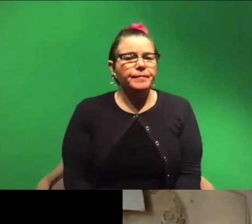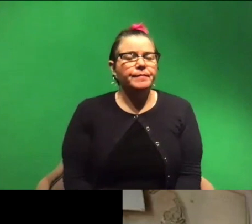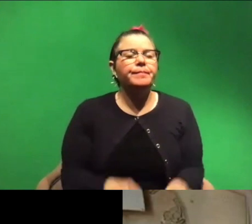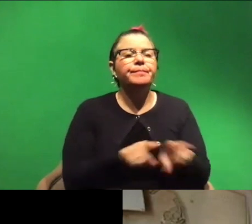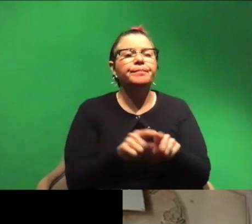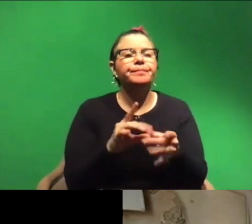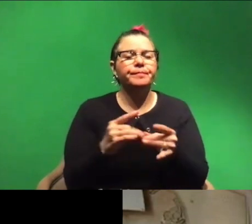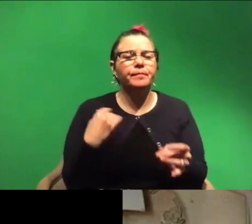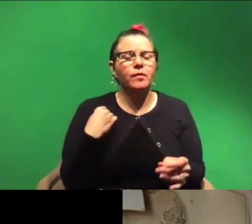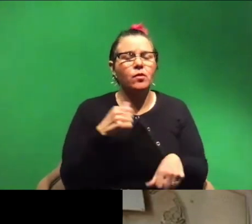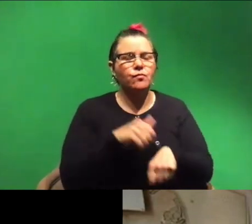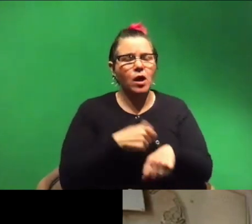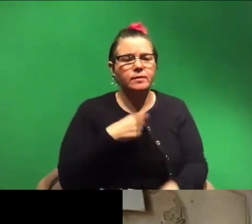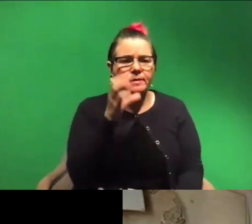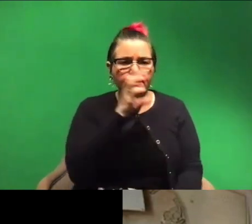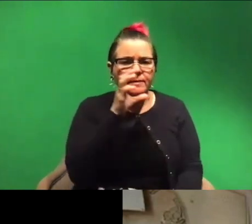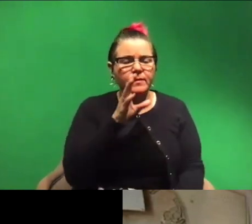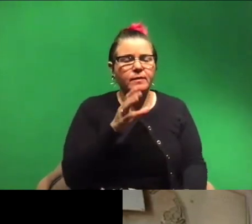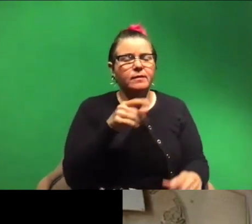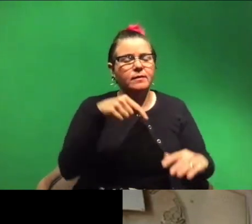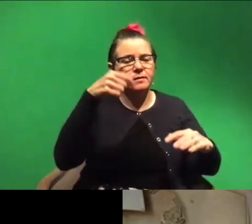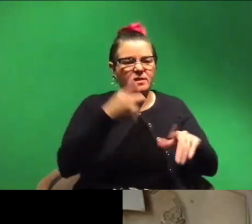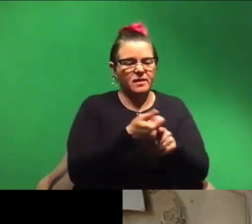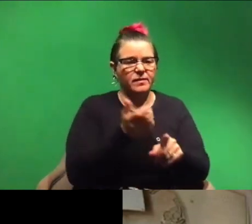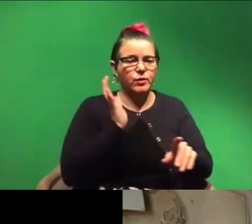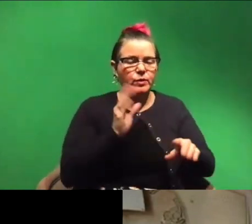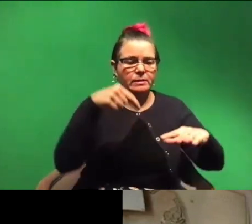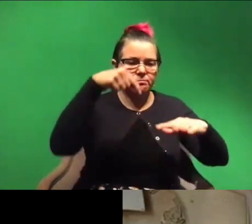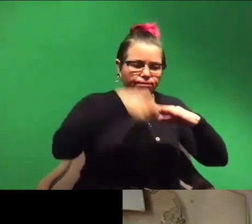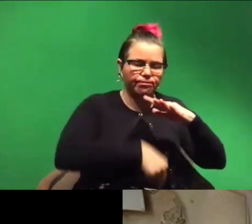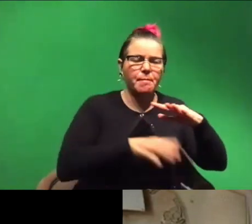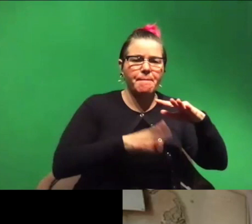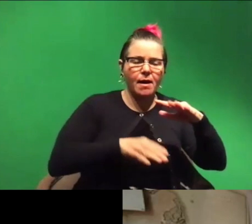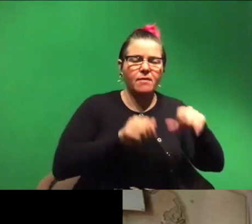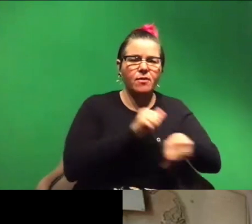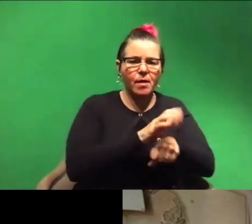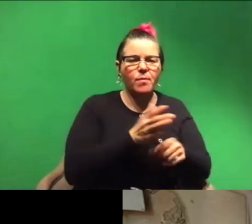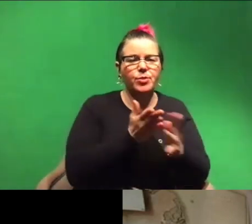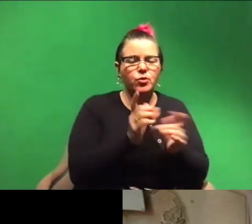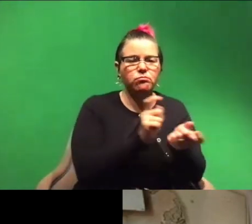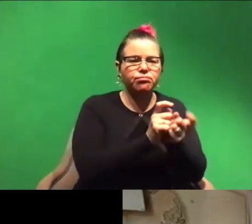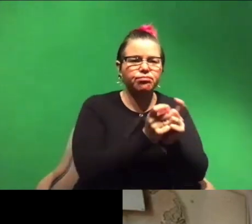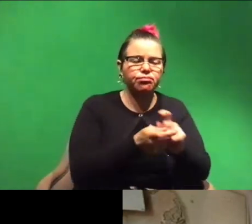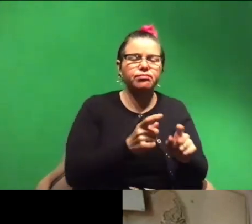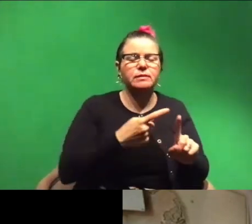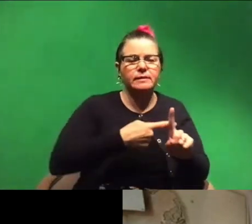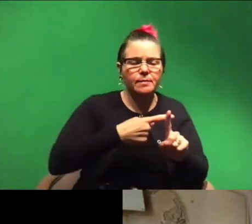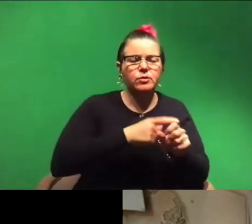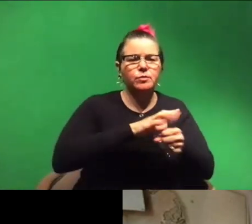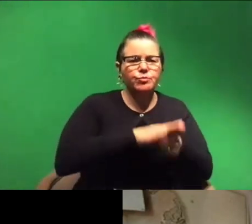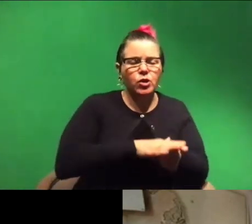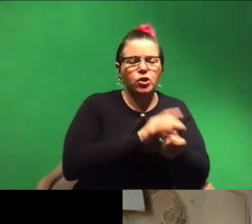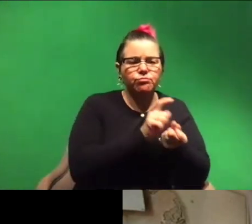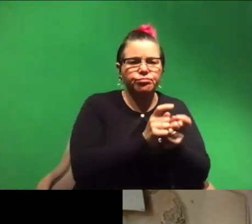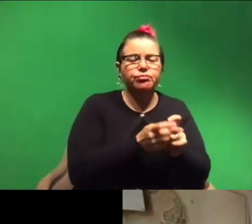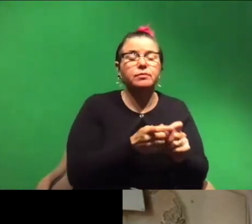looking for were the ones that have been down to the very deepest part of the mountain range, right? So they've been through all sorts of changes in temperature and pressure, which means